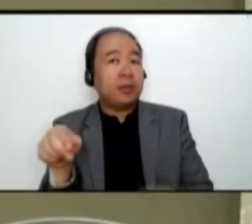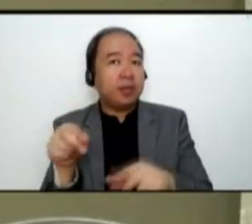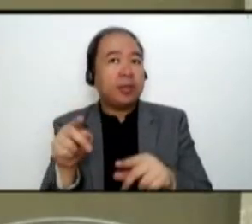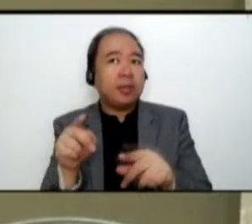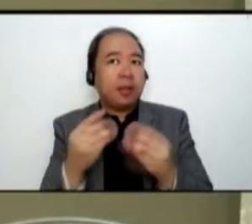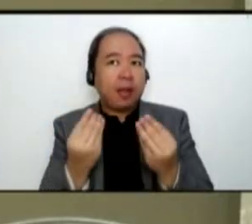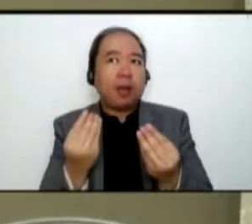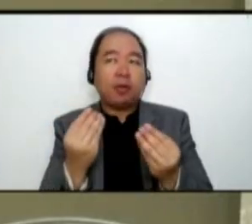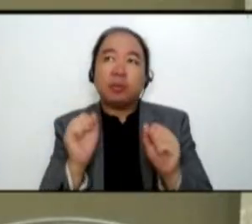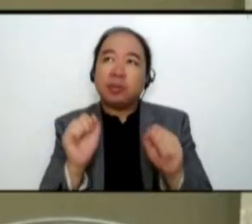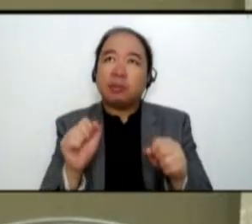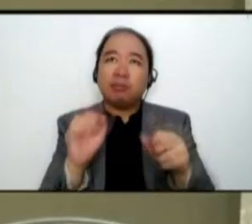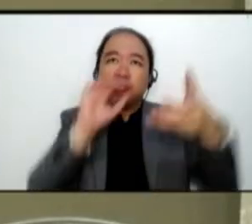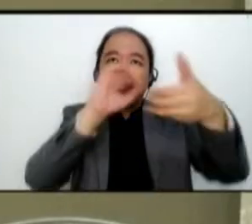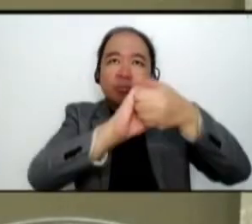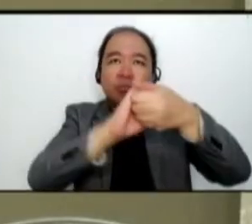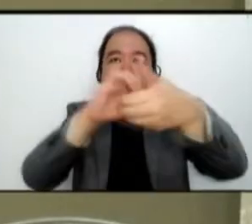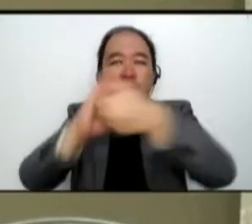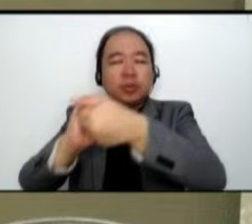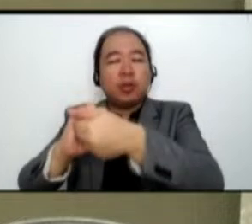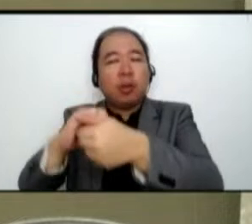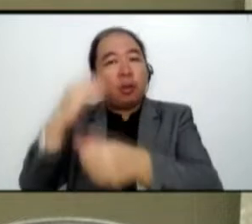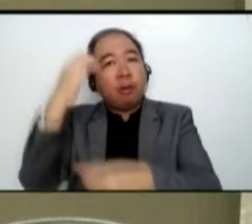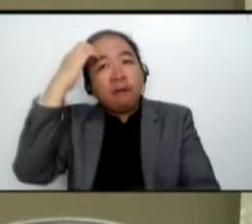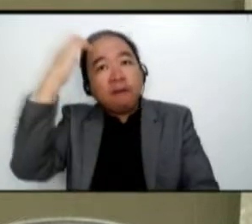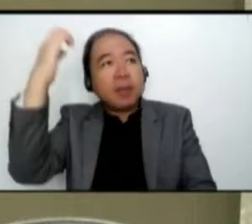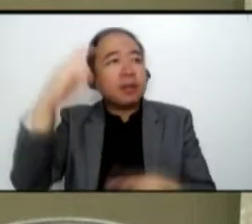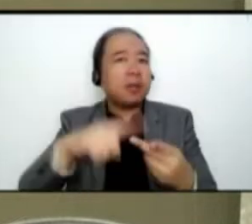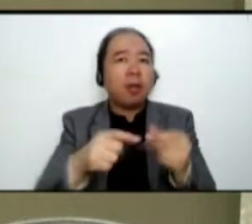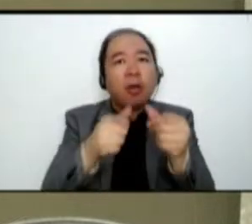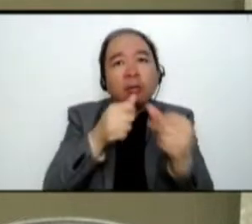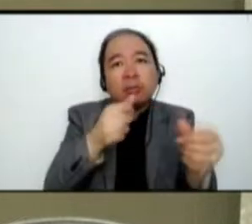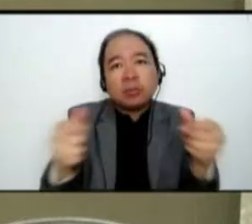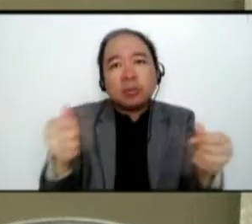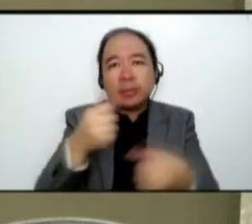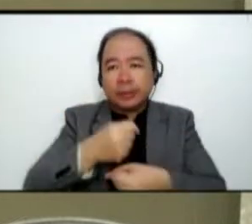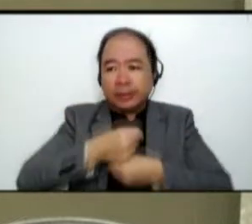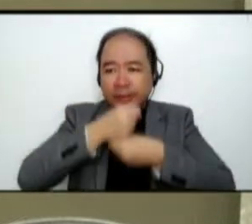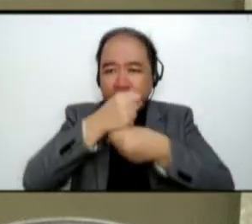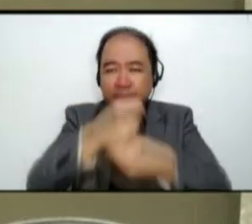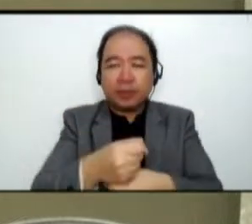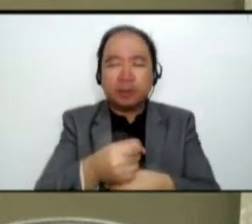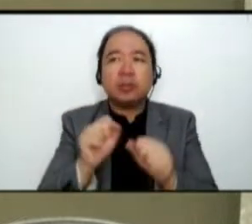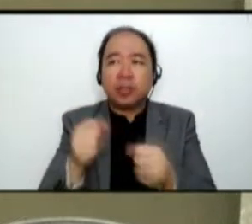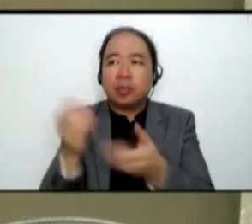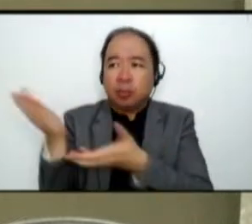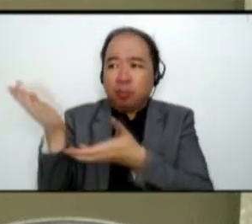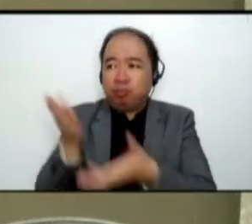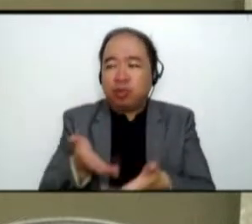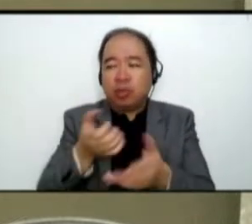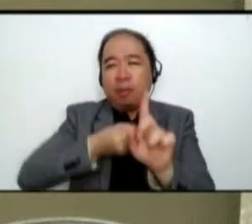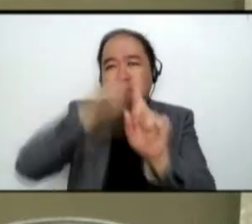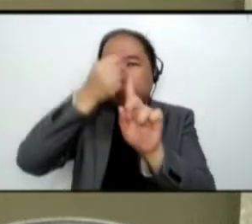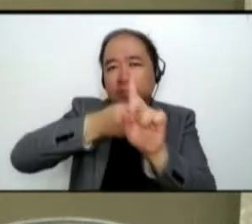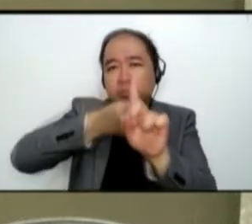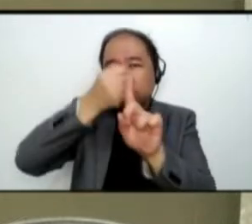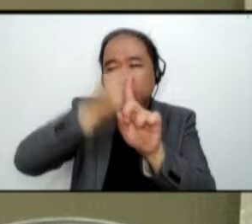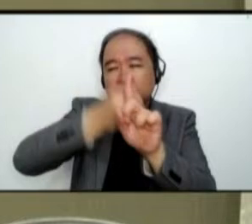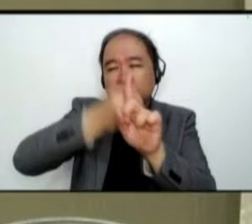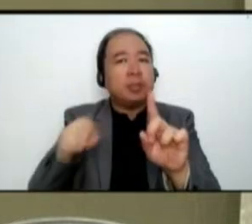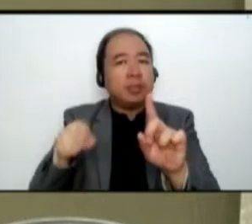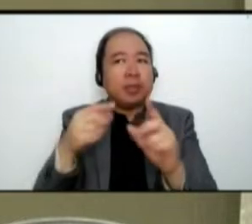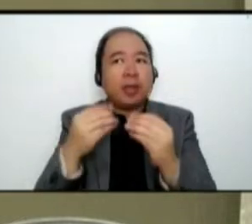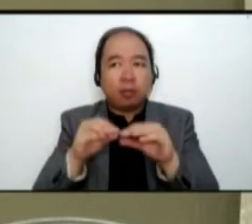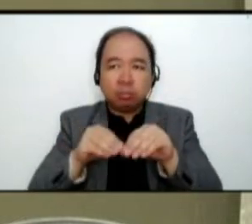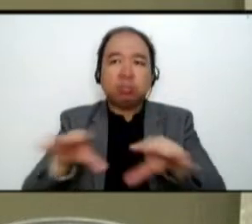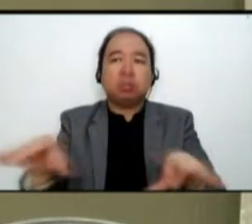and stakeholders and experts to bringing more the policy, the advocacy out of the NTAs and making those messages